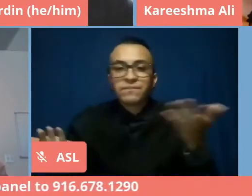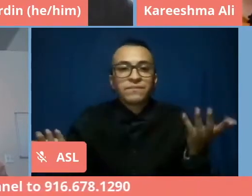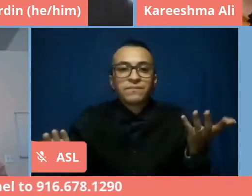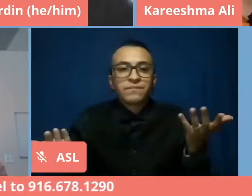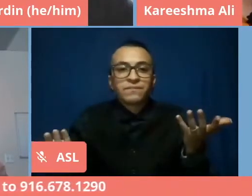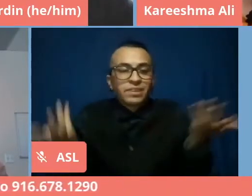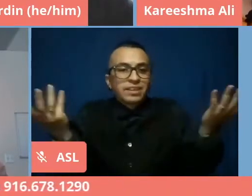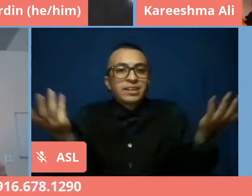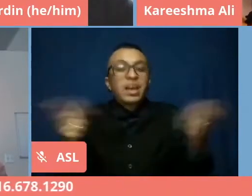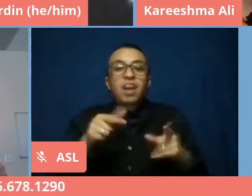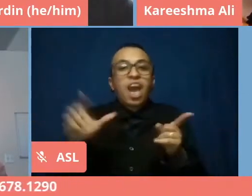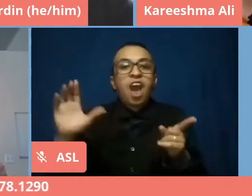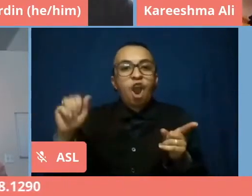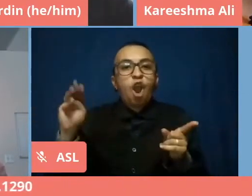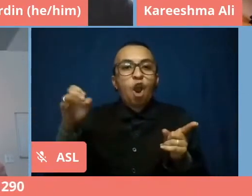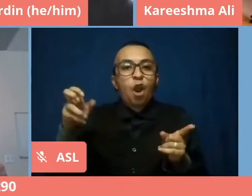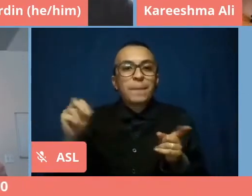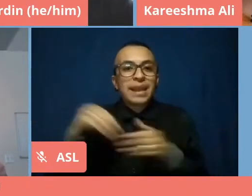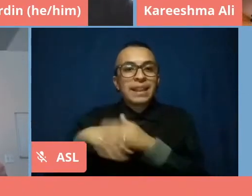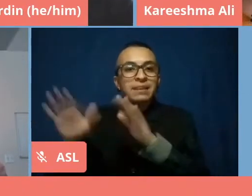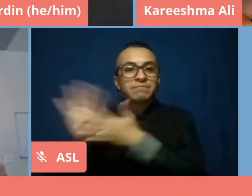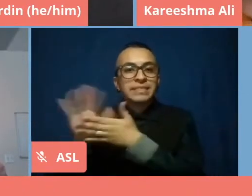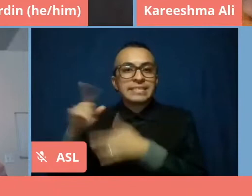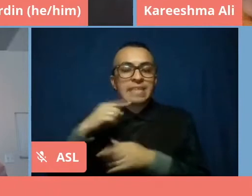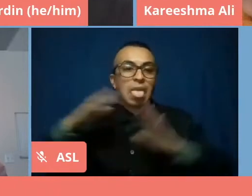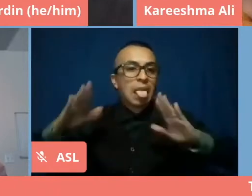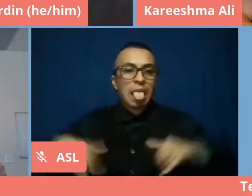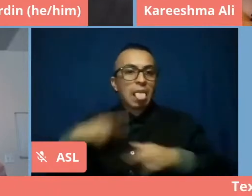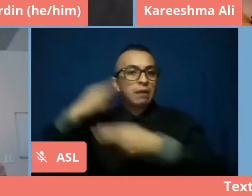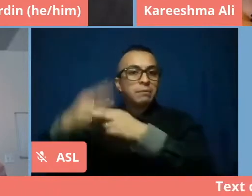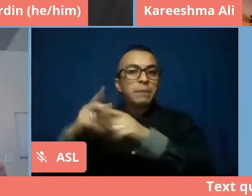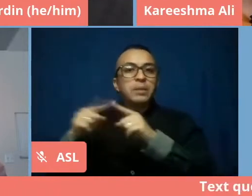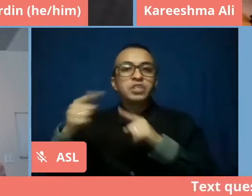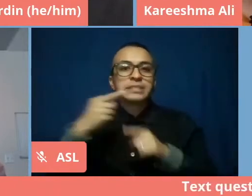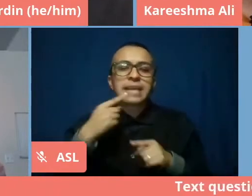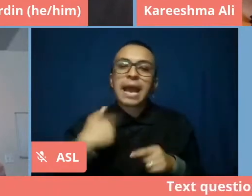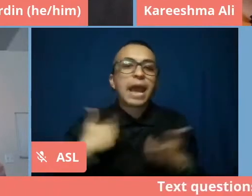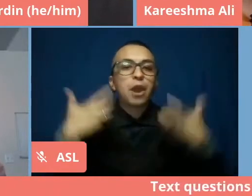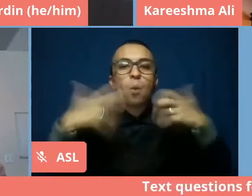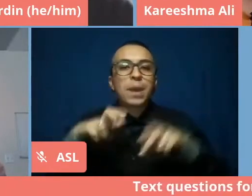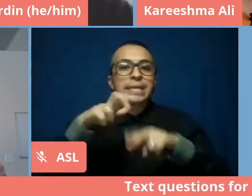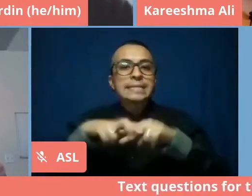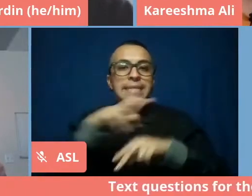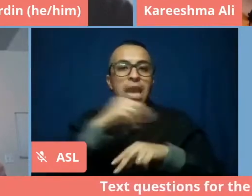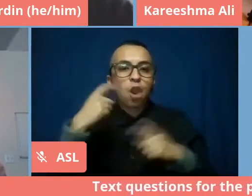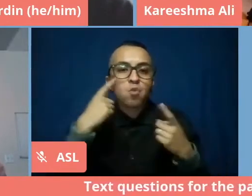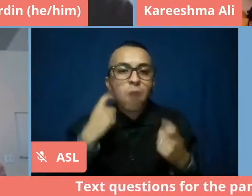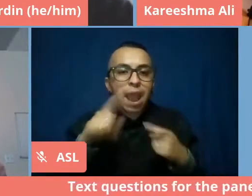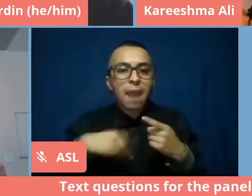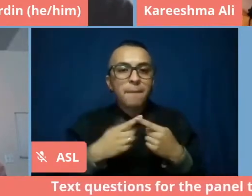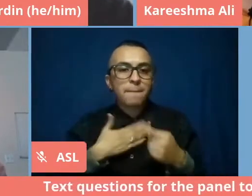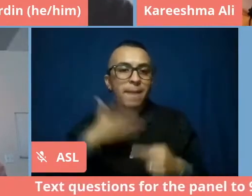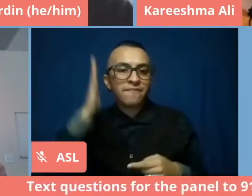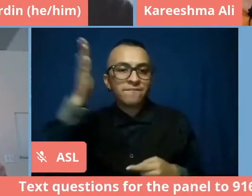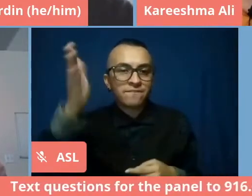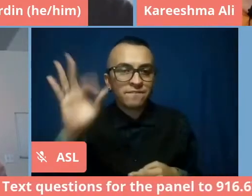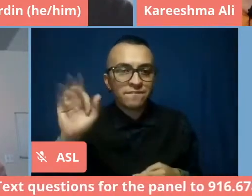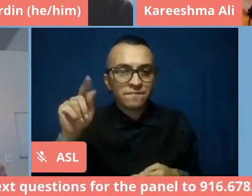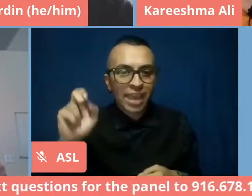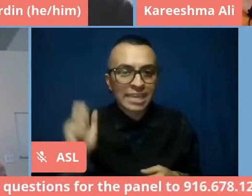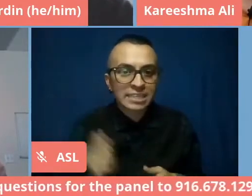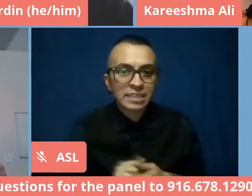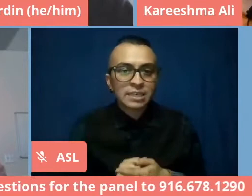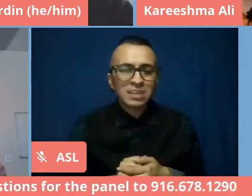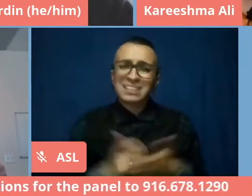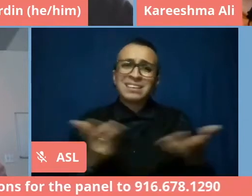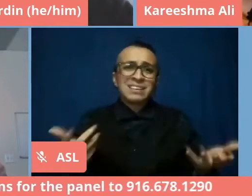I think Carmen even said, and maybe it didn't make it in the video, and she said, I don't want to just sit and cry about my fate. And